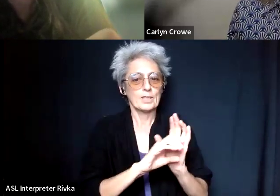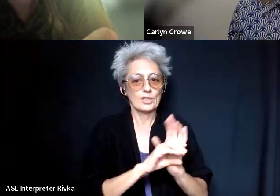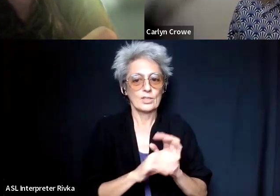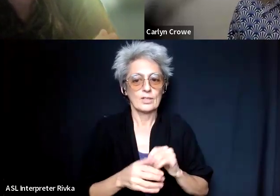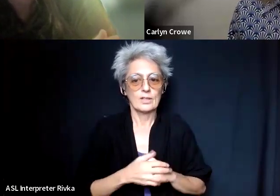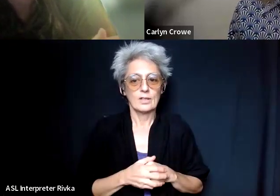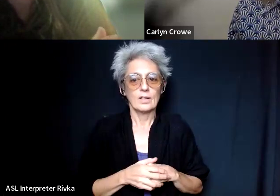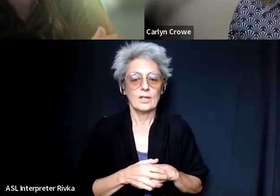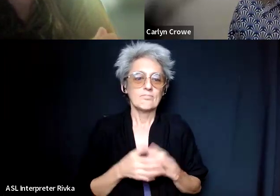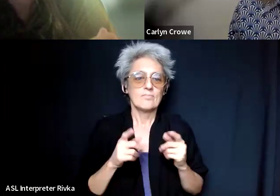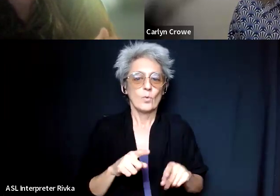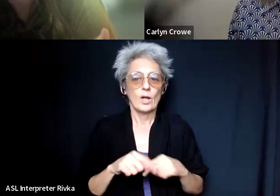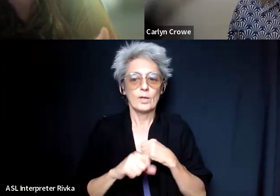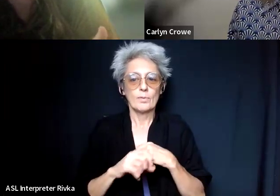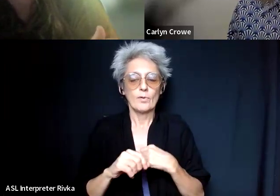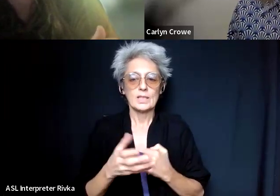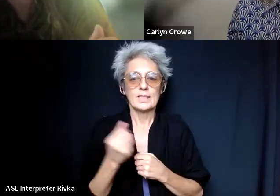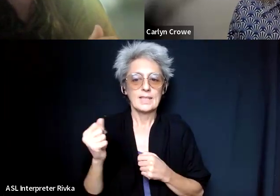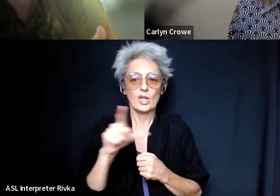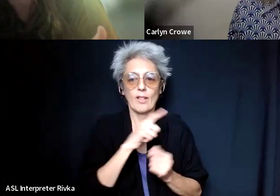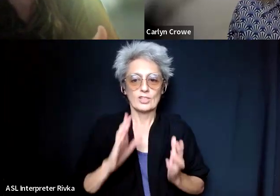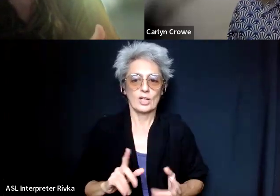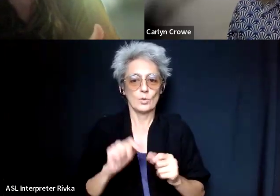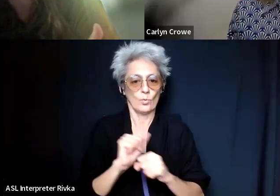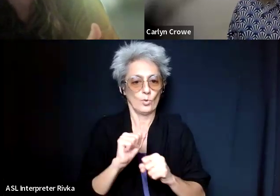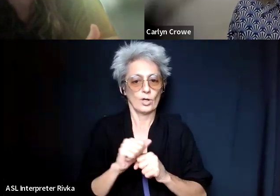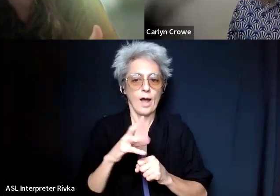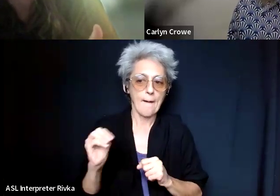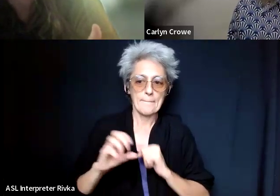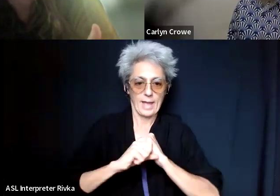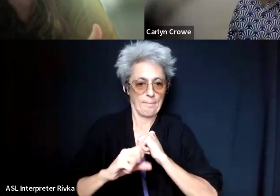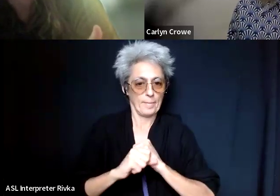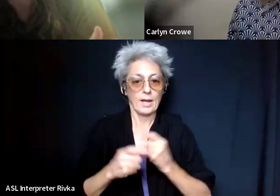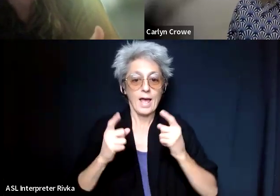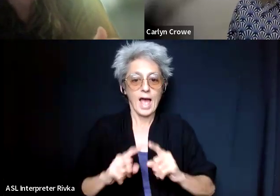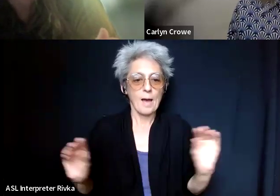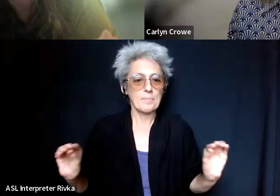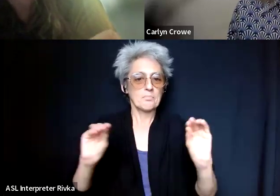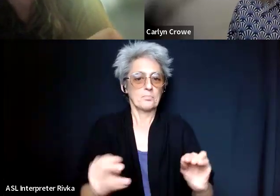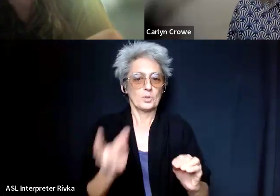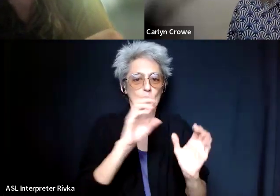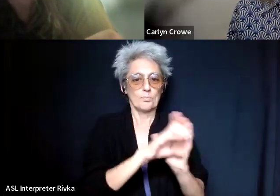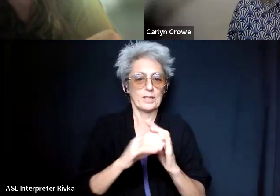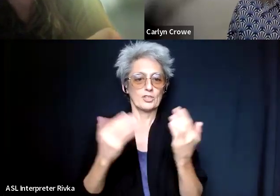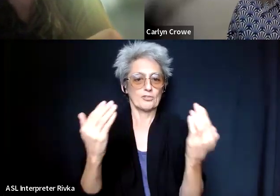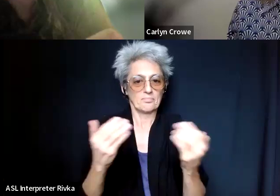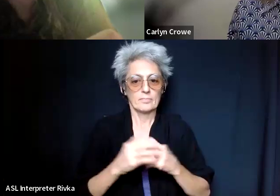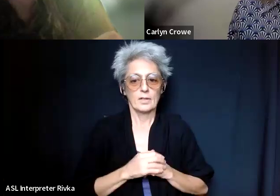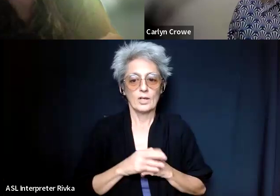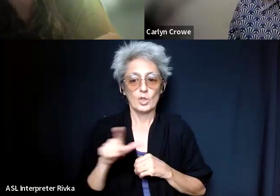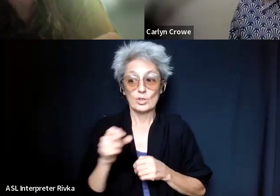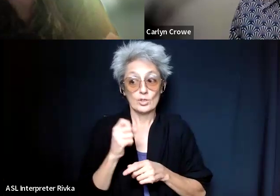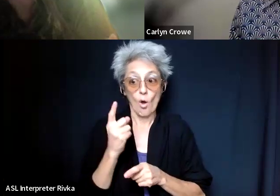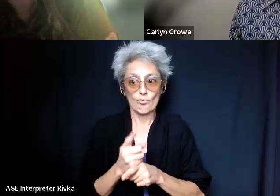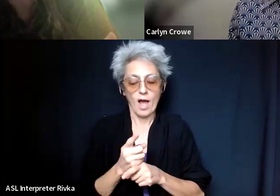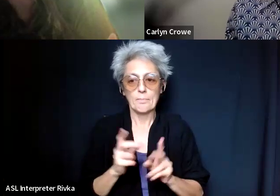Legislator to Work campaign, but we happen to use two different ones today. And you're so right, people